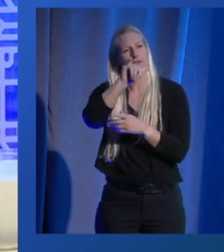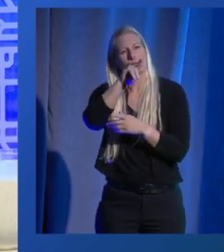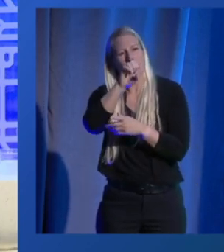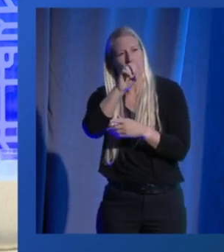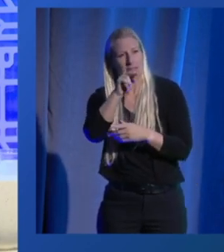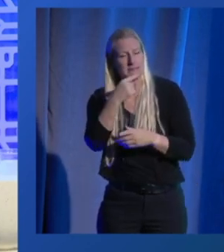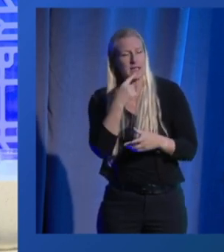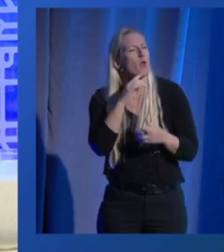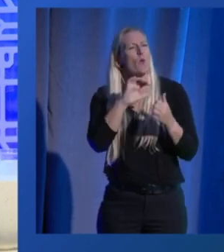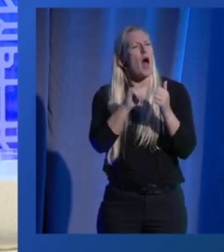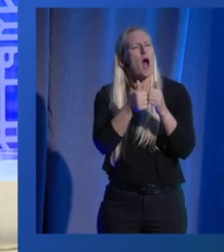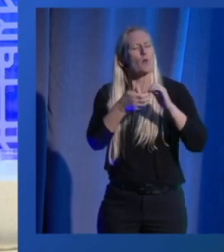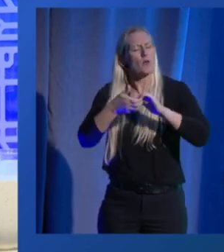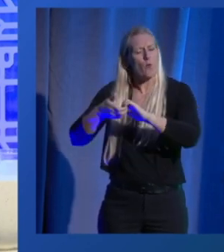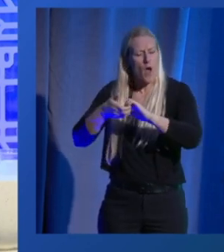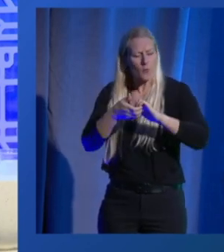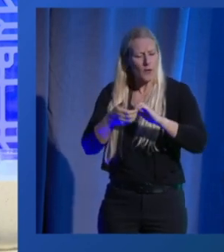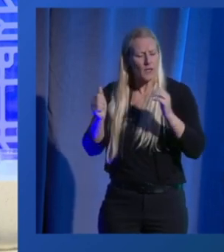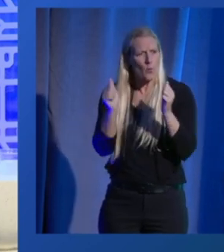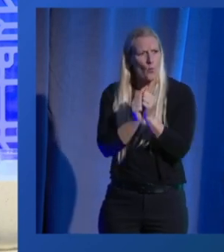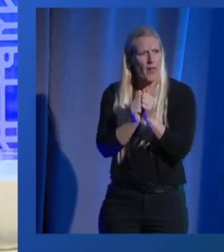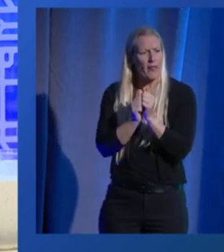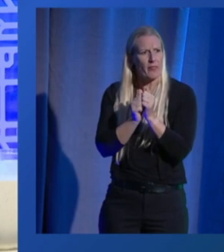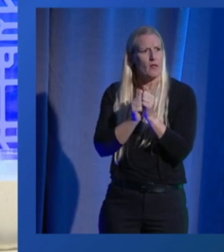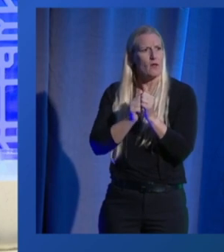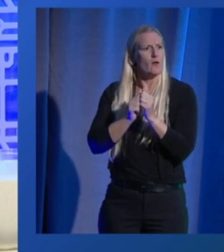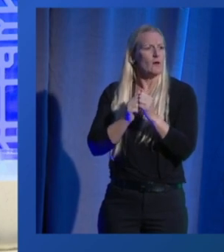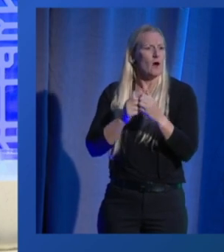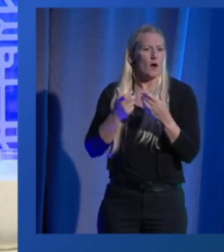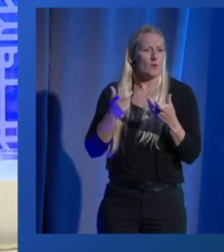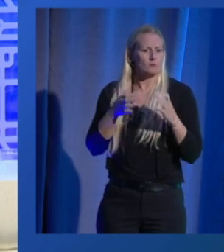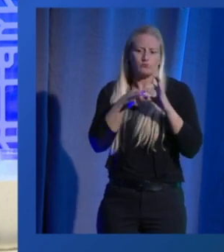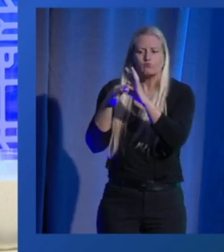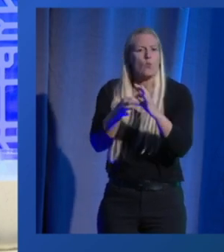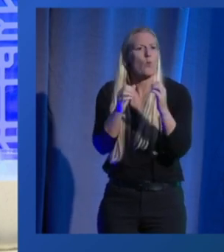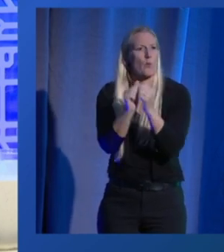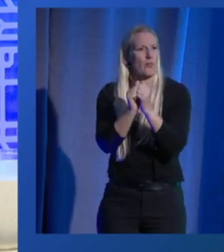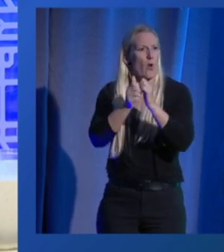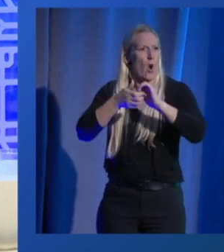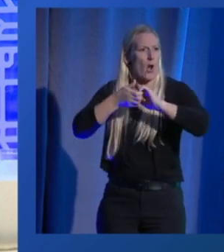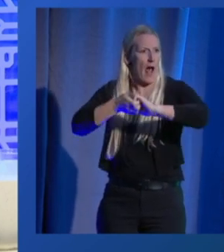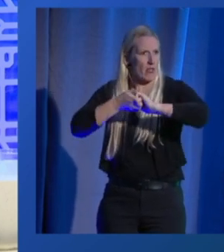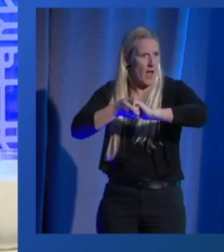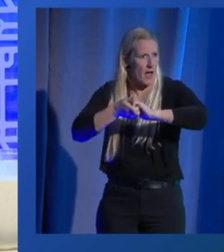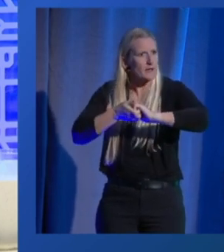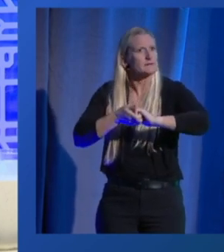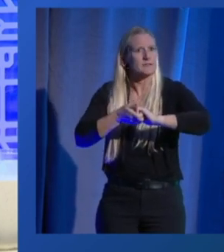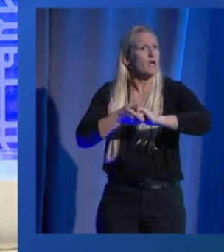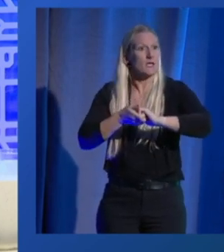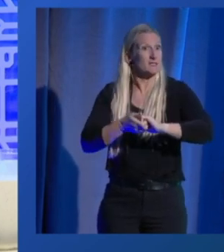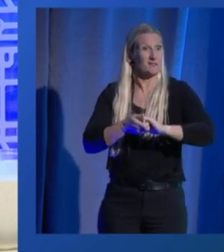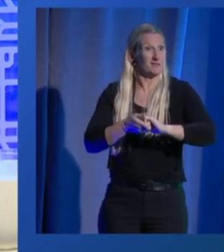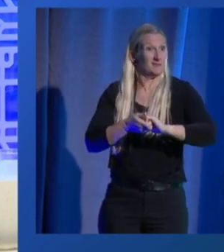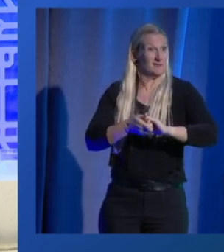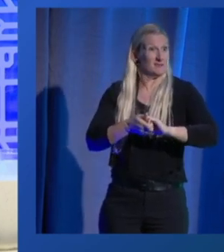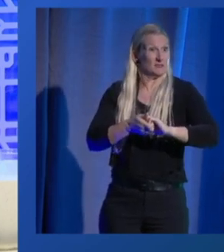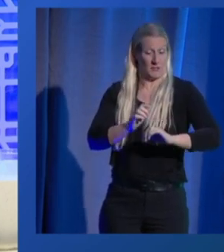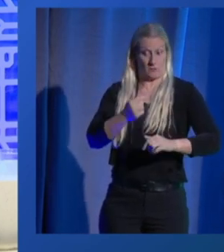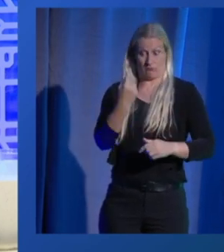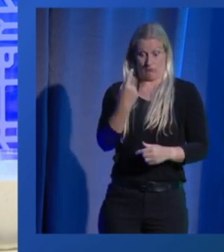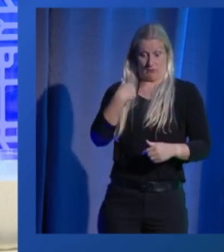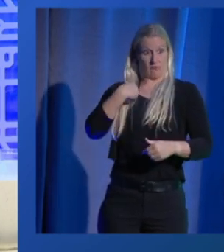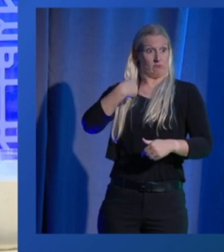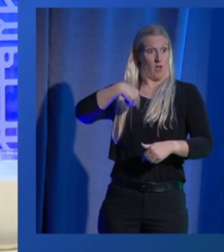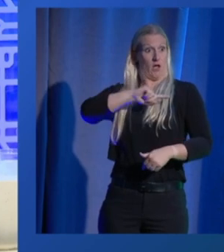are we cooperating with our allies um because we don't generally go to war alone we go to war with our allies